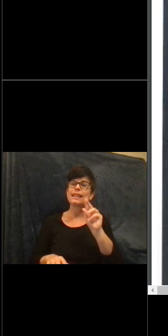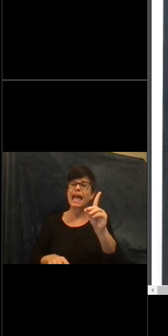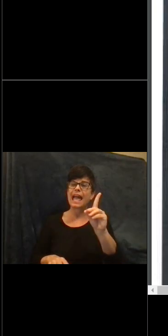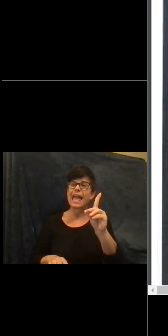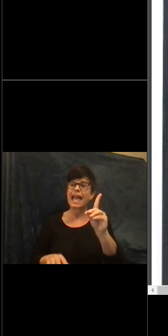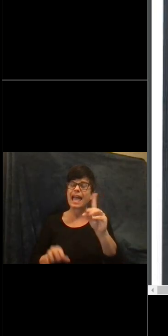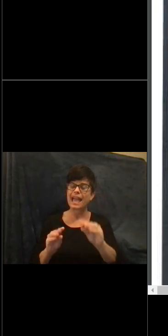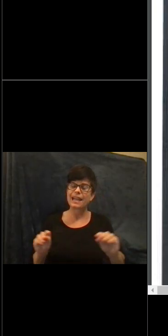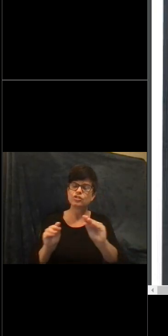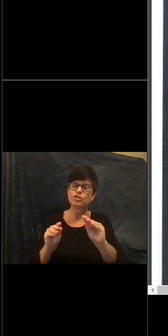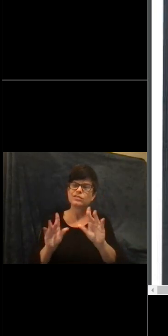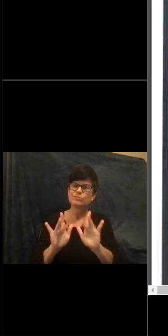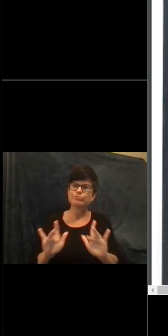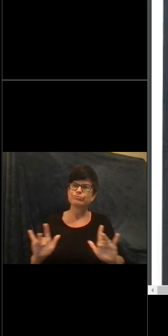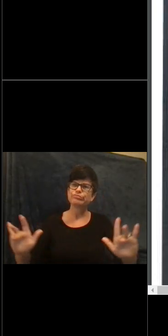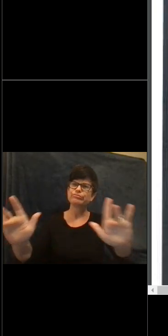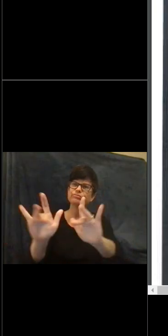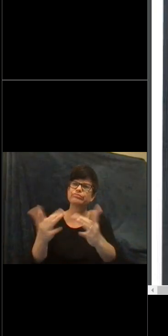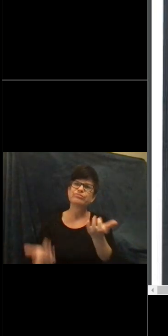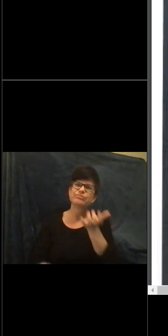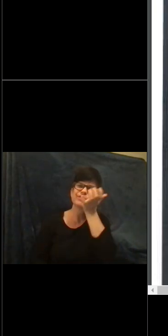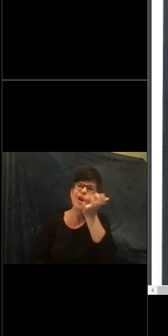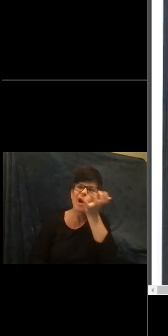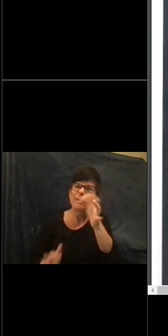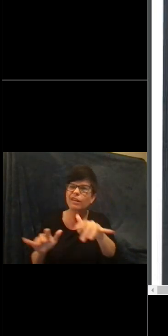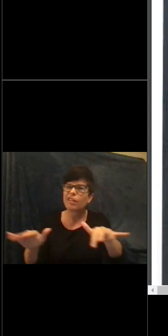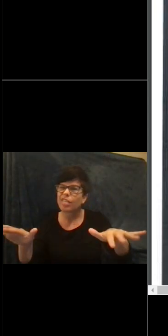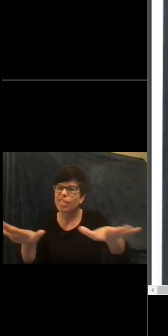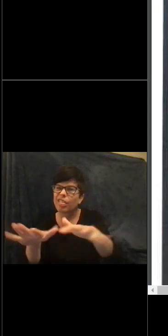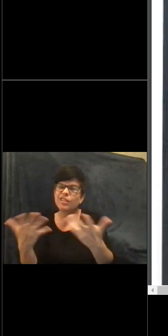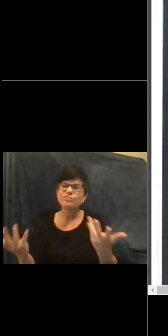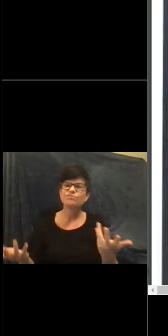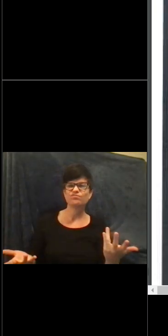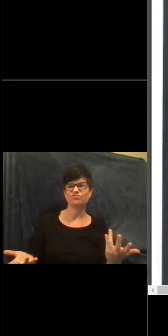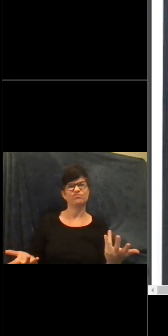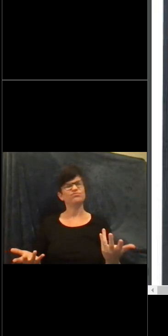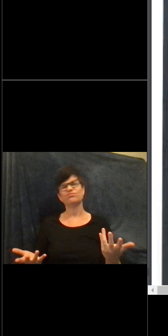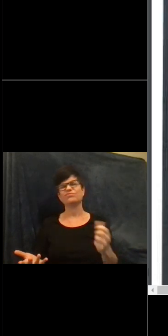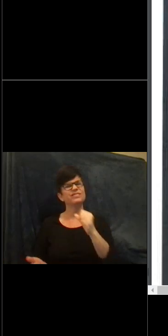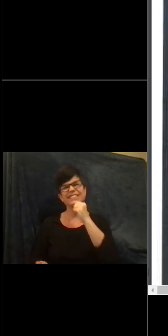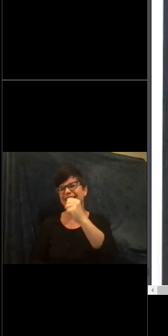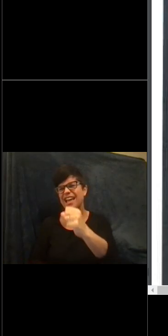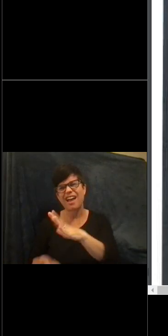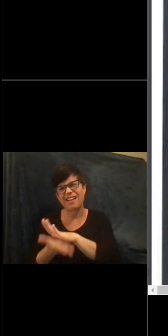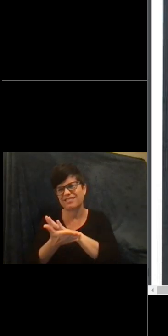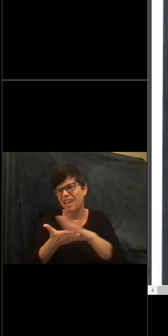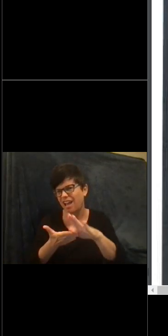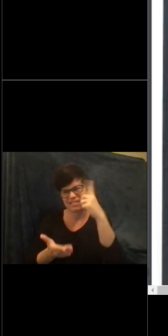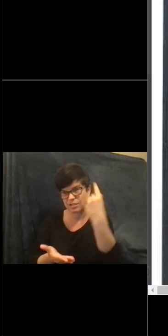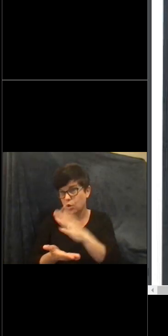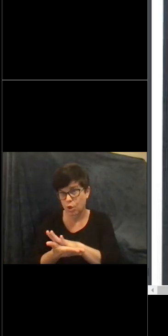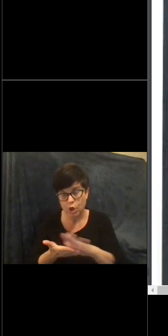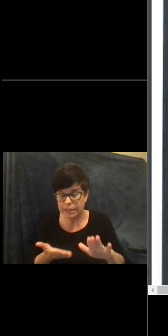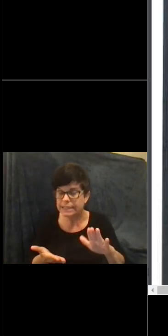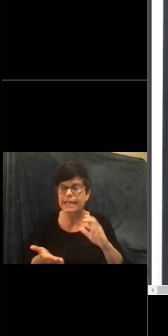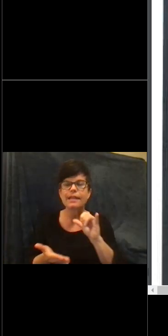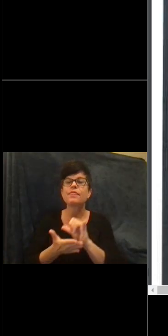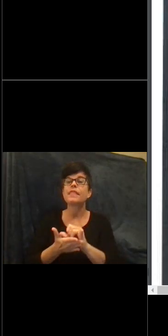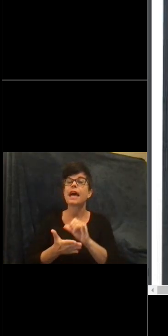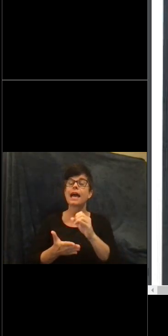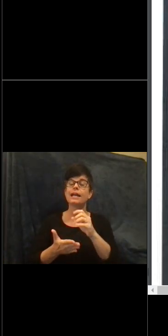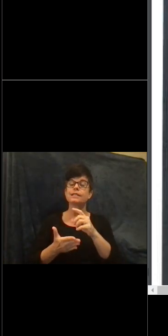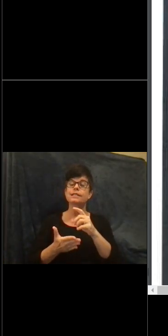there, you know, collecting garbage and whatnot, nobody wins. That is not what makes us a destination. That's not something that residents